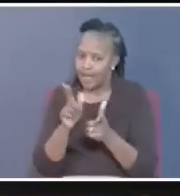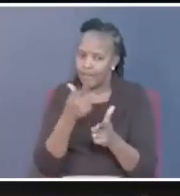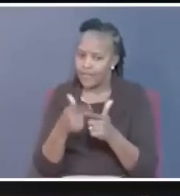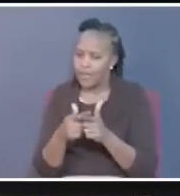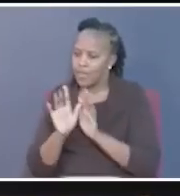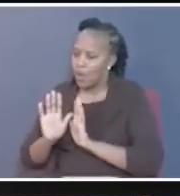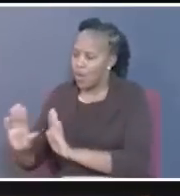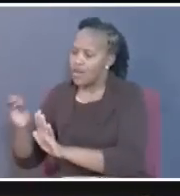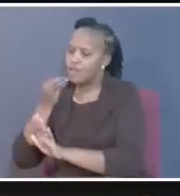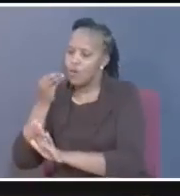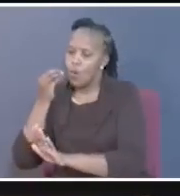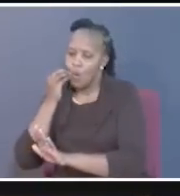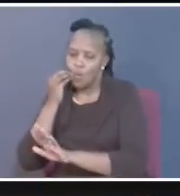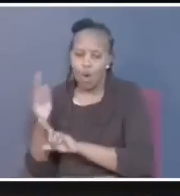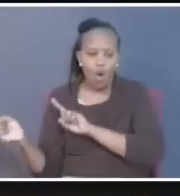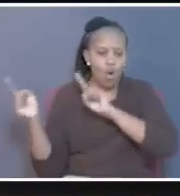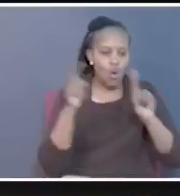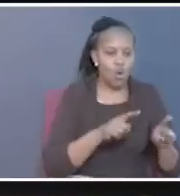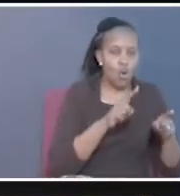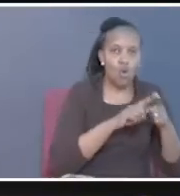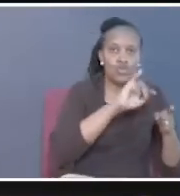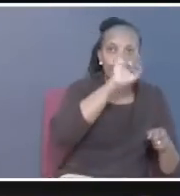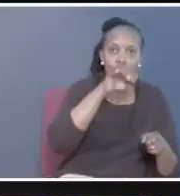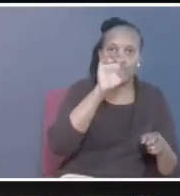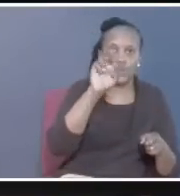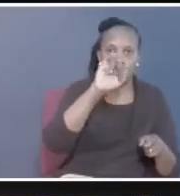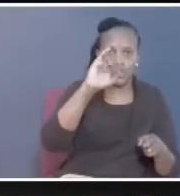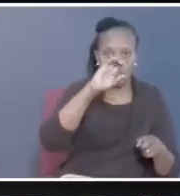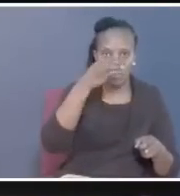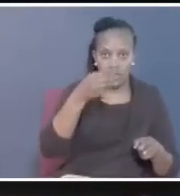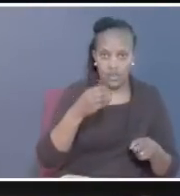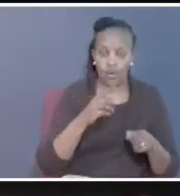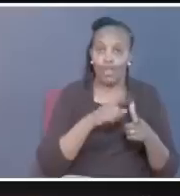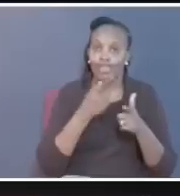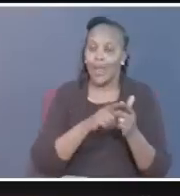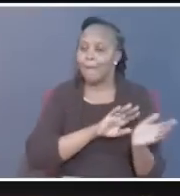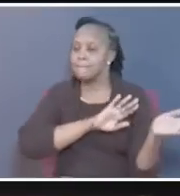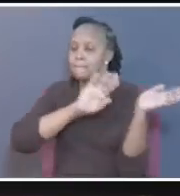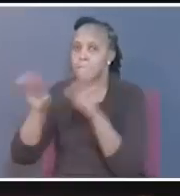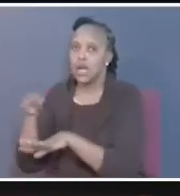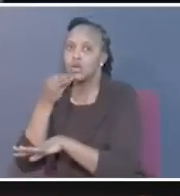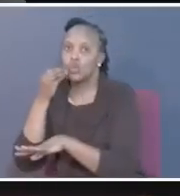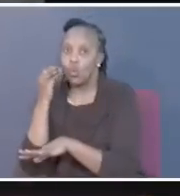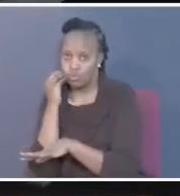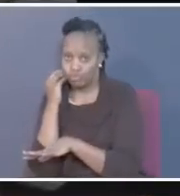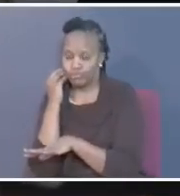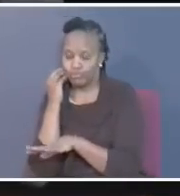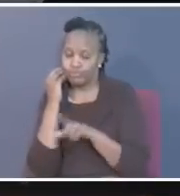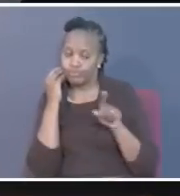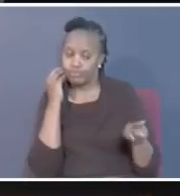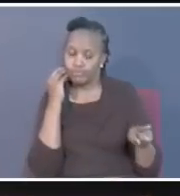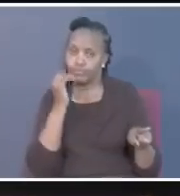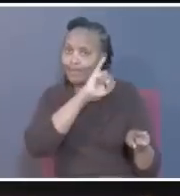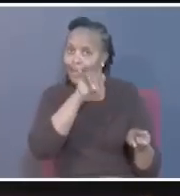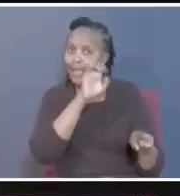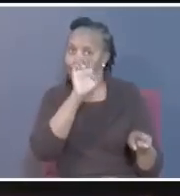serve, after which they would retreat back to their home. Jericho at that time had grown to